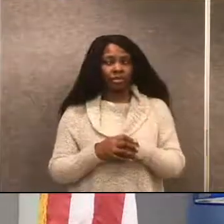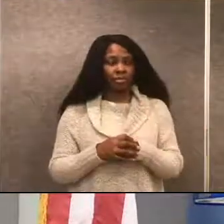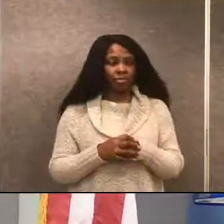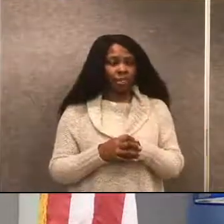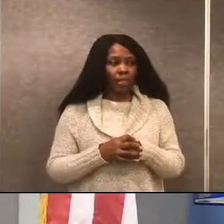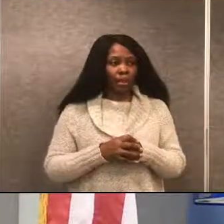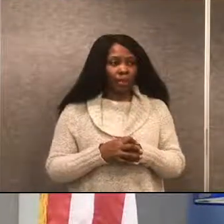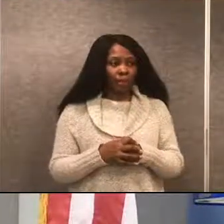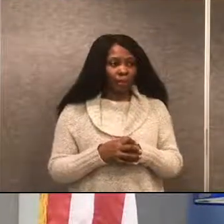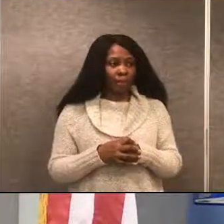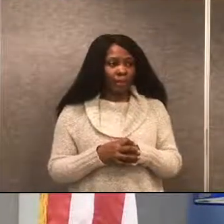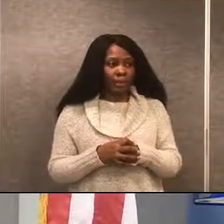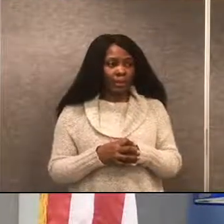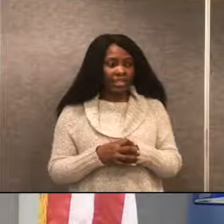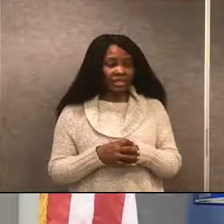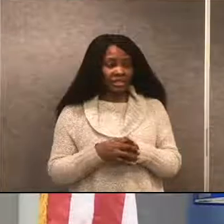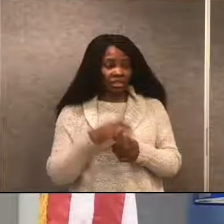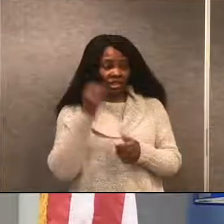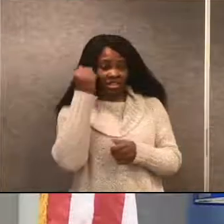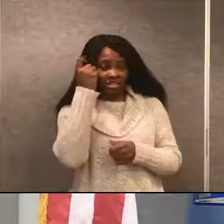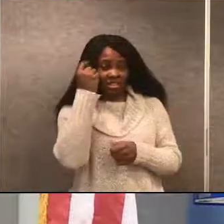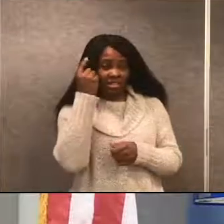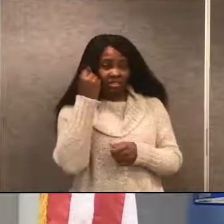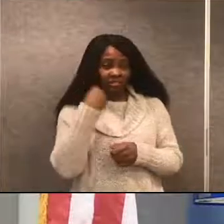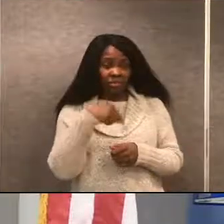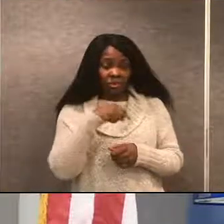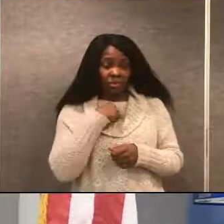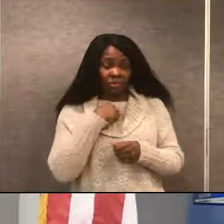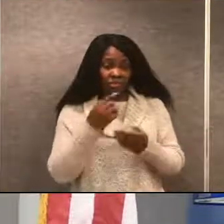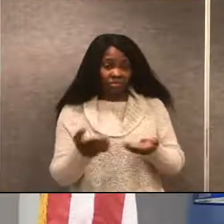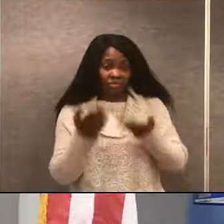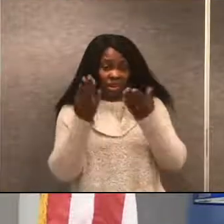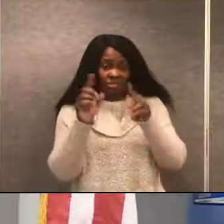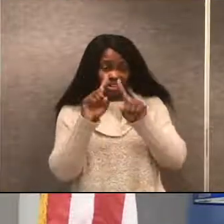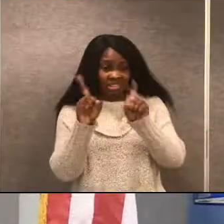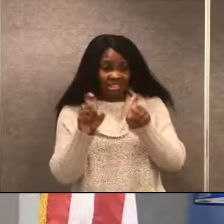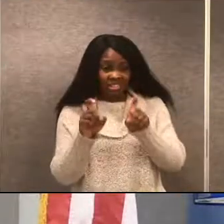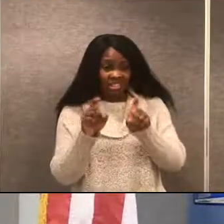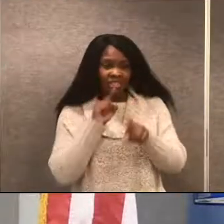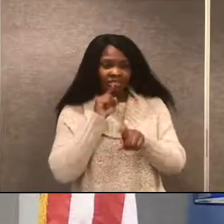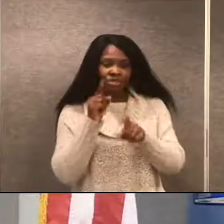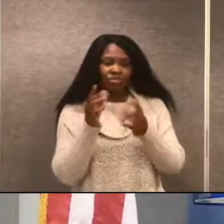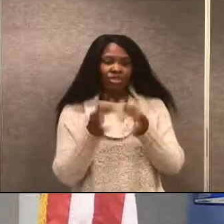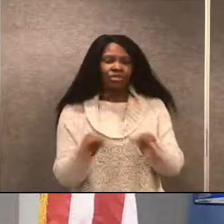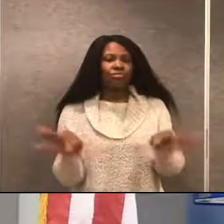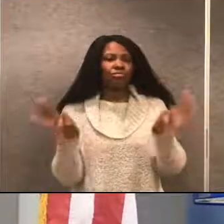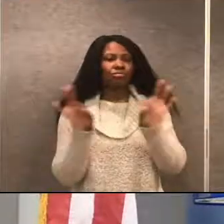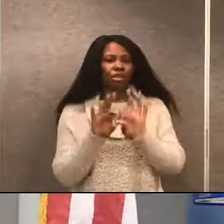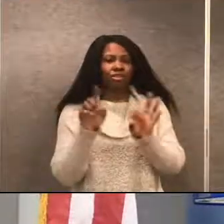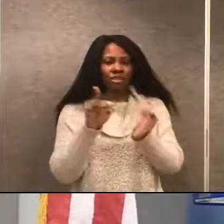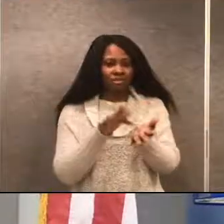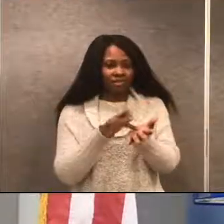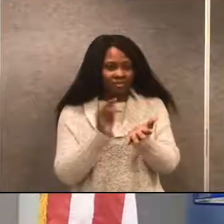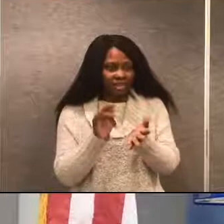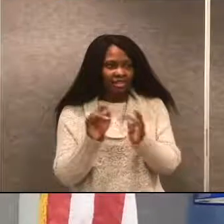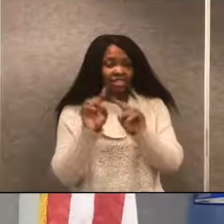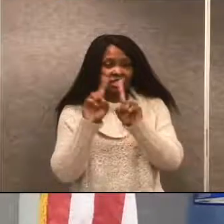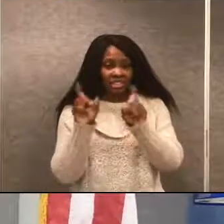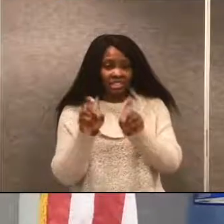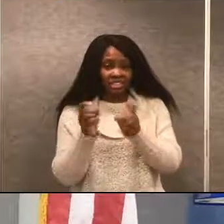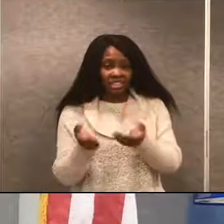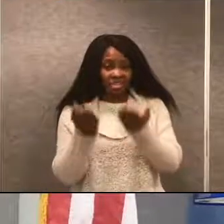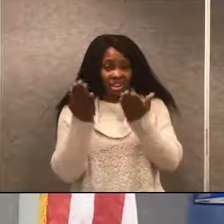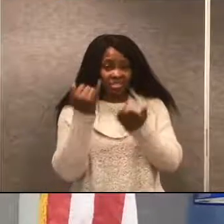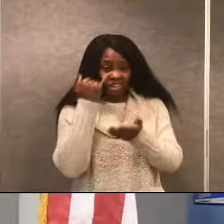as well. But also know that we are still offering testing, and it's important for you to take advantage of the testing that we're offering. If you have